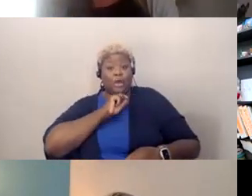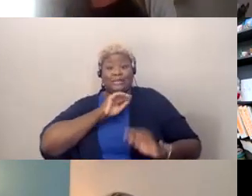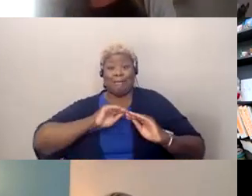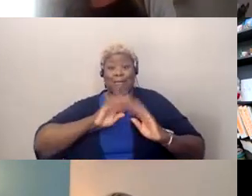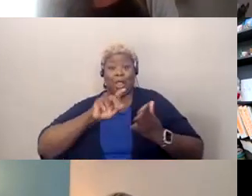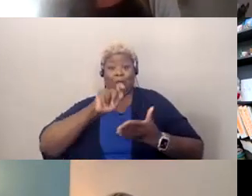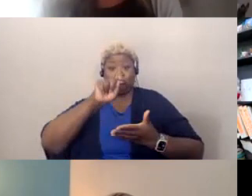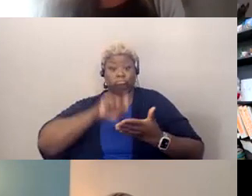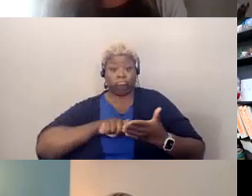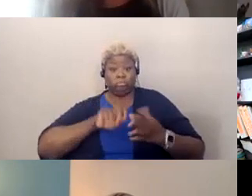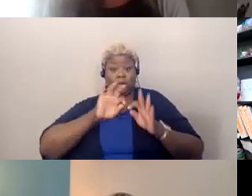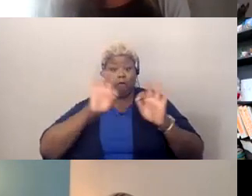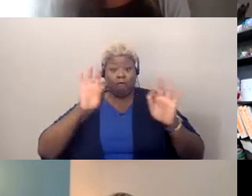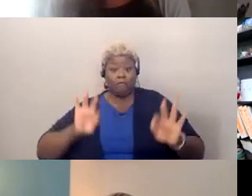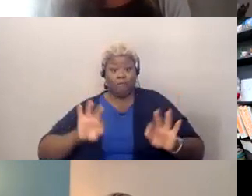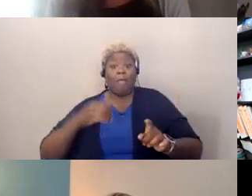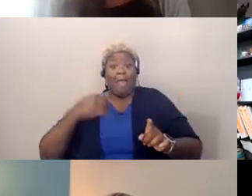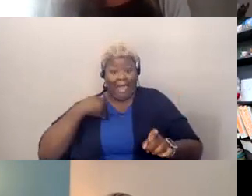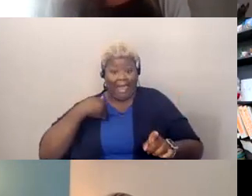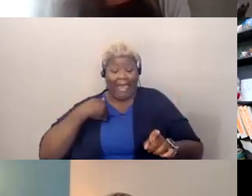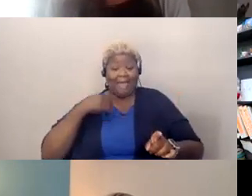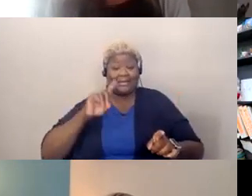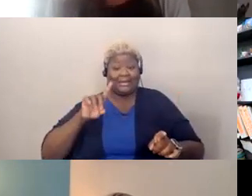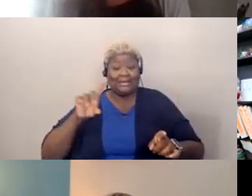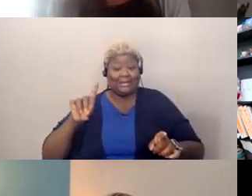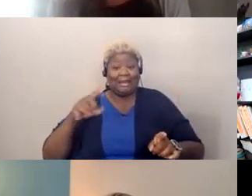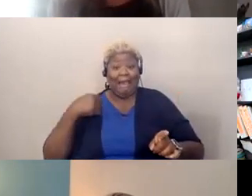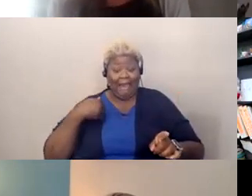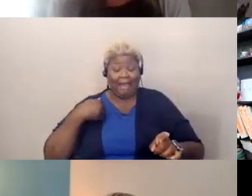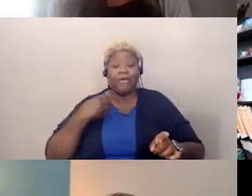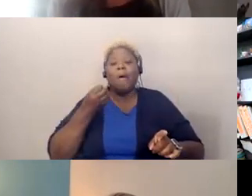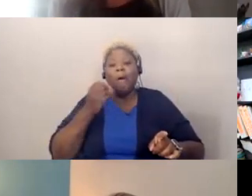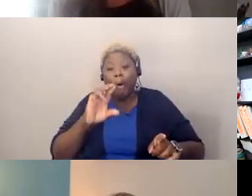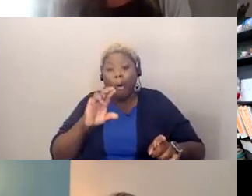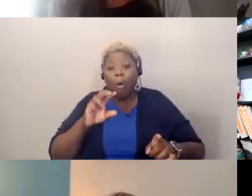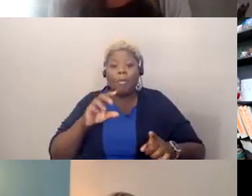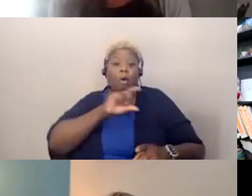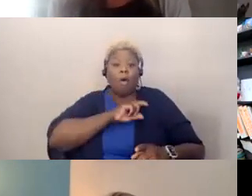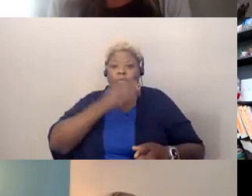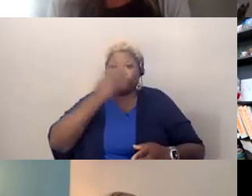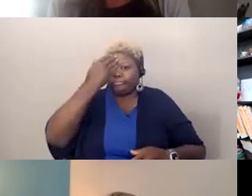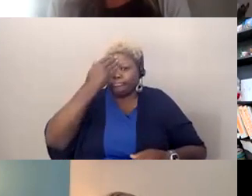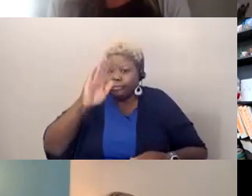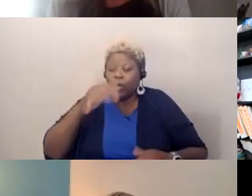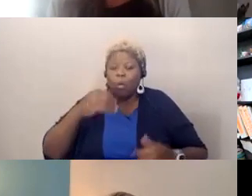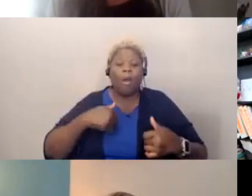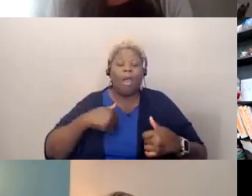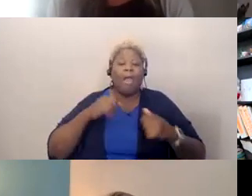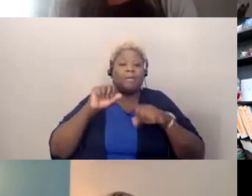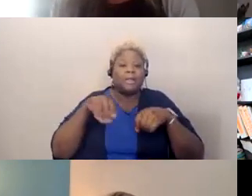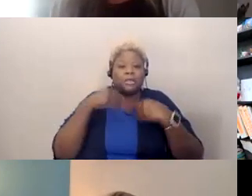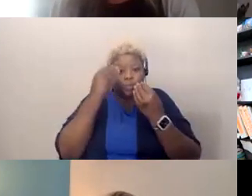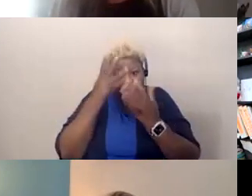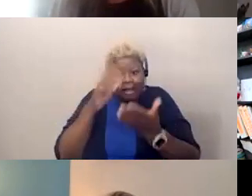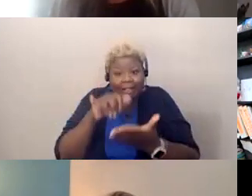that the individual does have a developmental disability, there is no, or if the officer is not aware or doesn't have the ability to relay that,